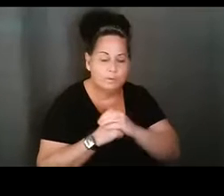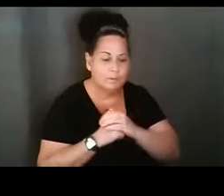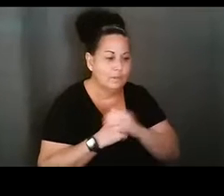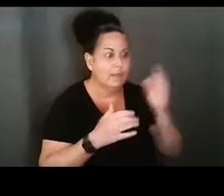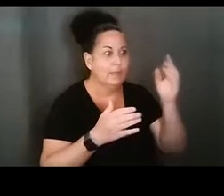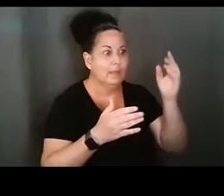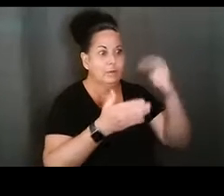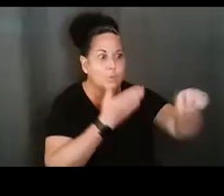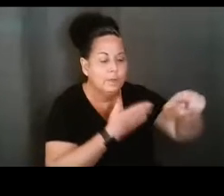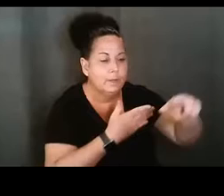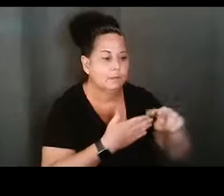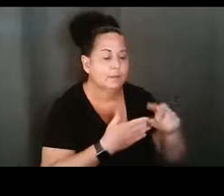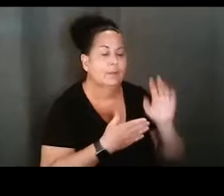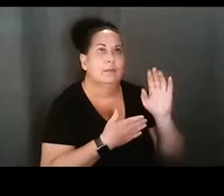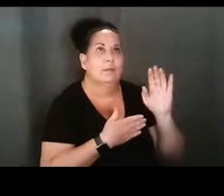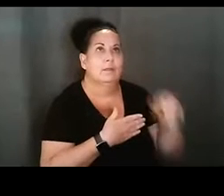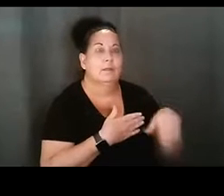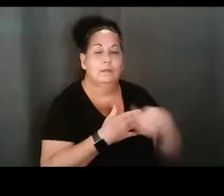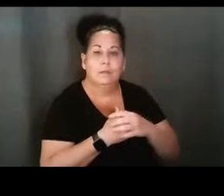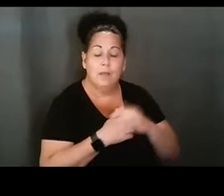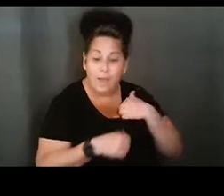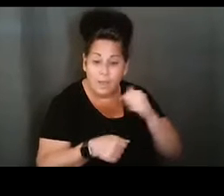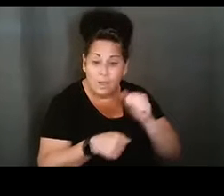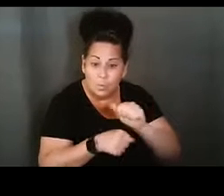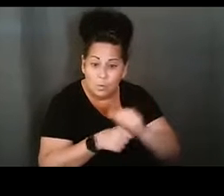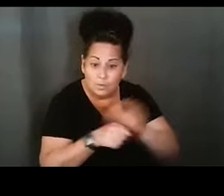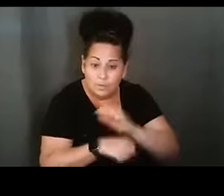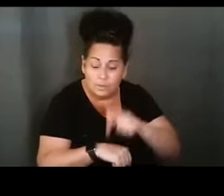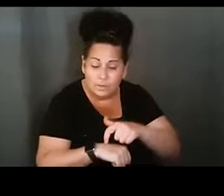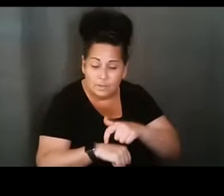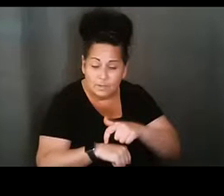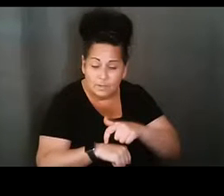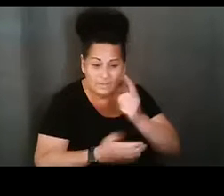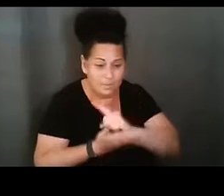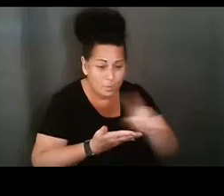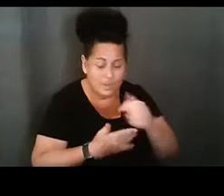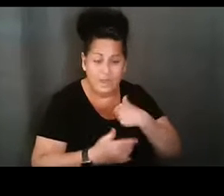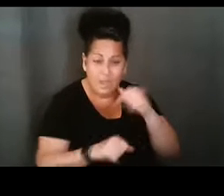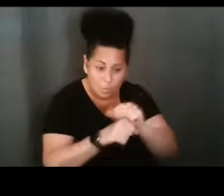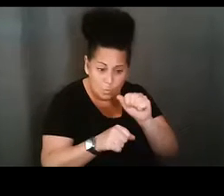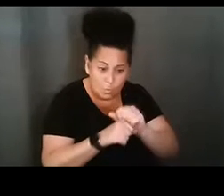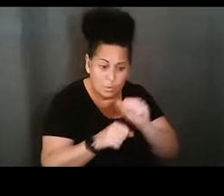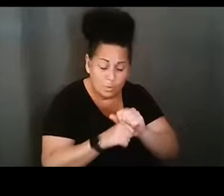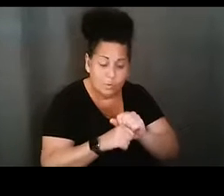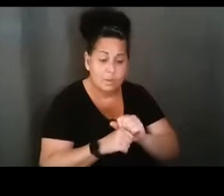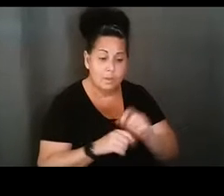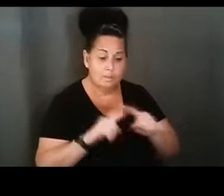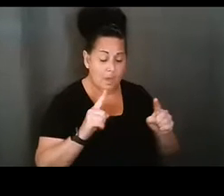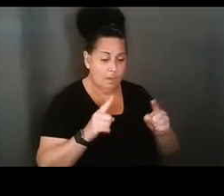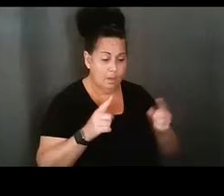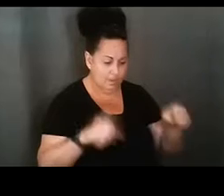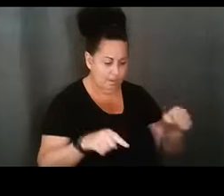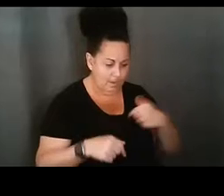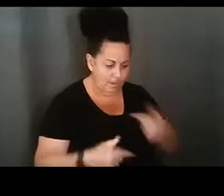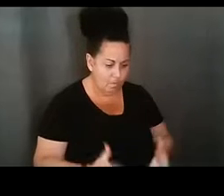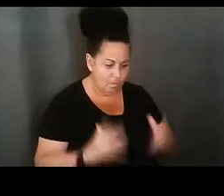like a pull. And I mean, I work full time. I work 5 days a week, so I can't be here like that. But when I am off,